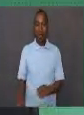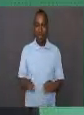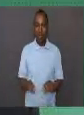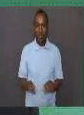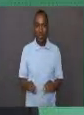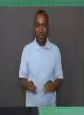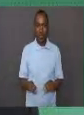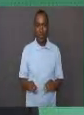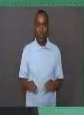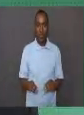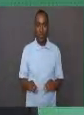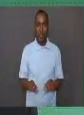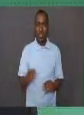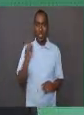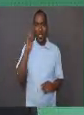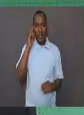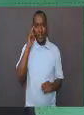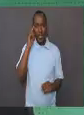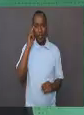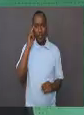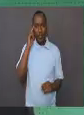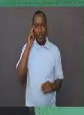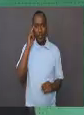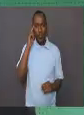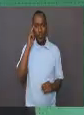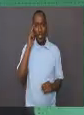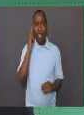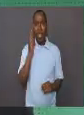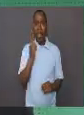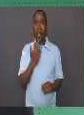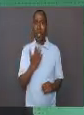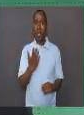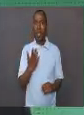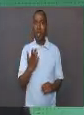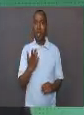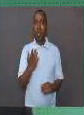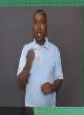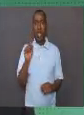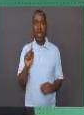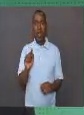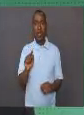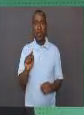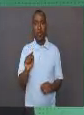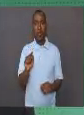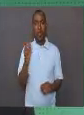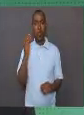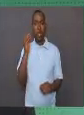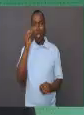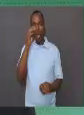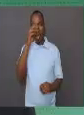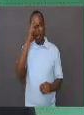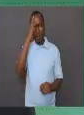Students, can you think of something you or your parents do at home